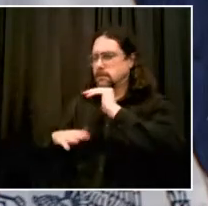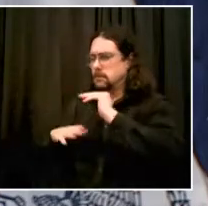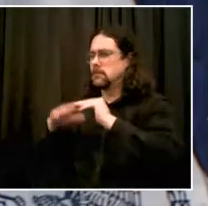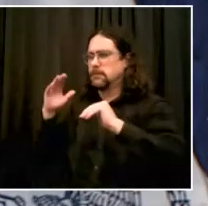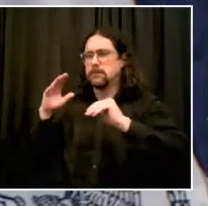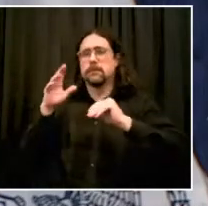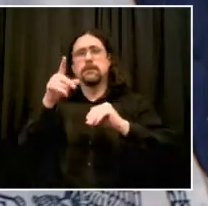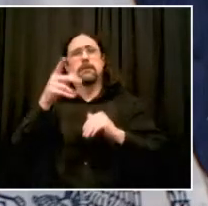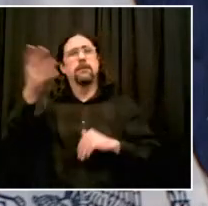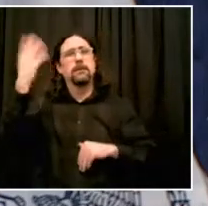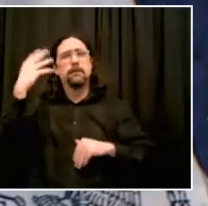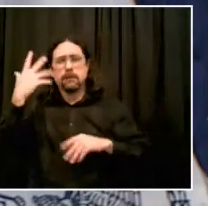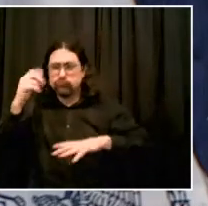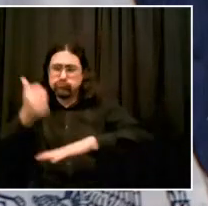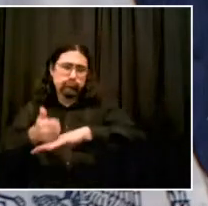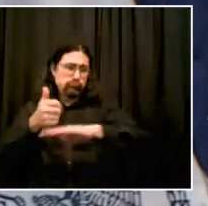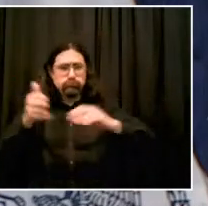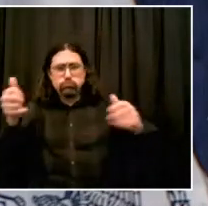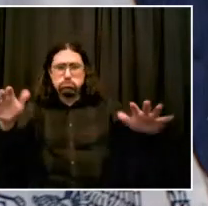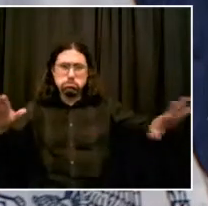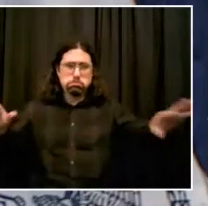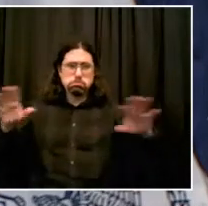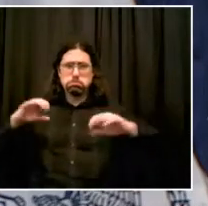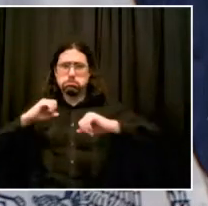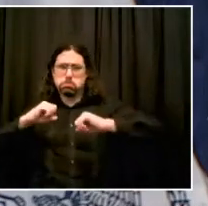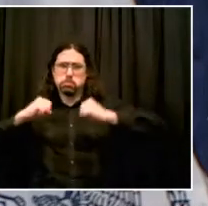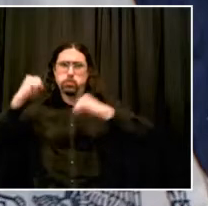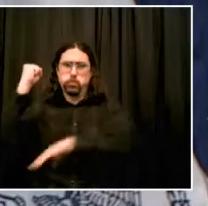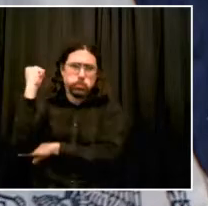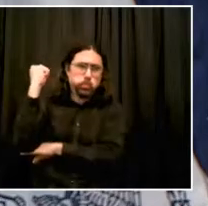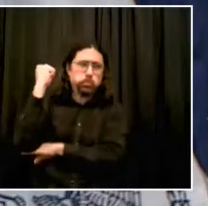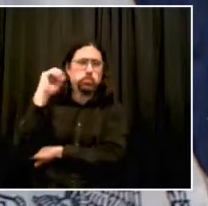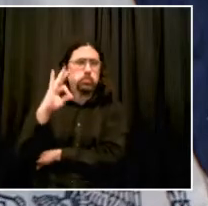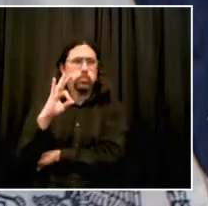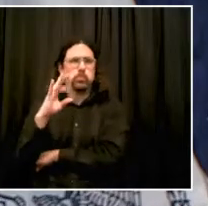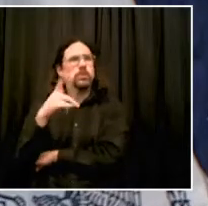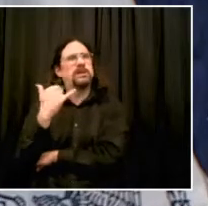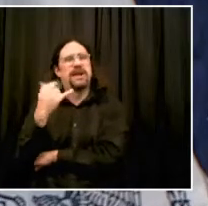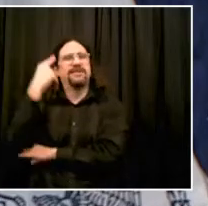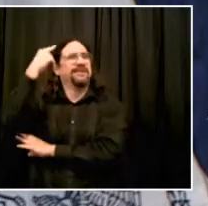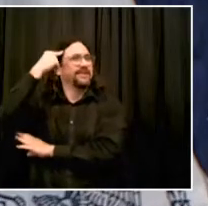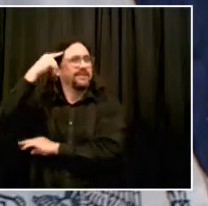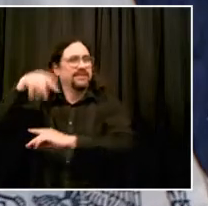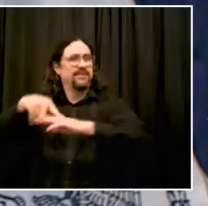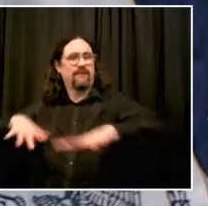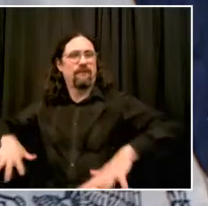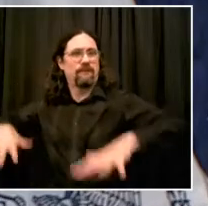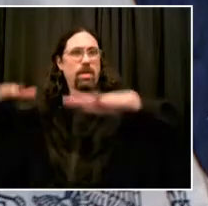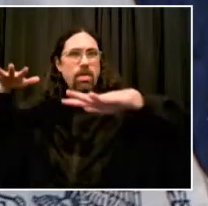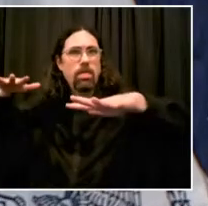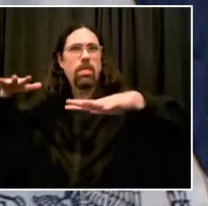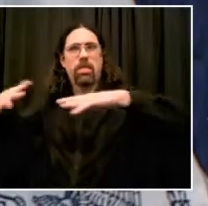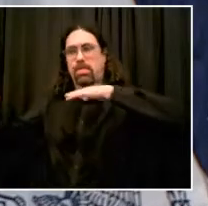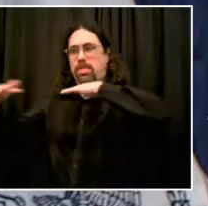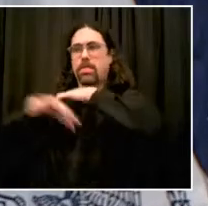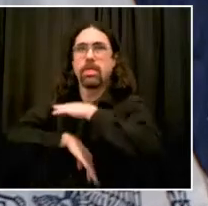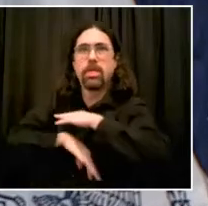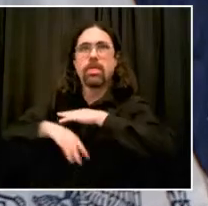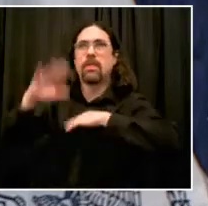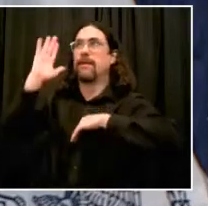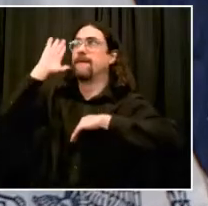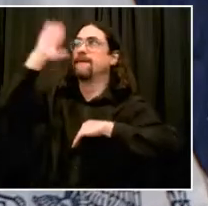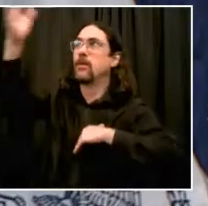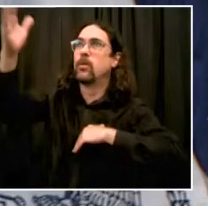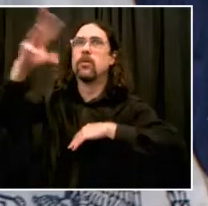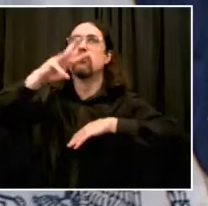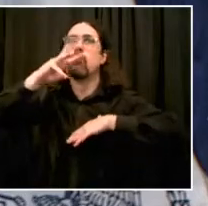line, what's this city going to look like in light of global warming? I would say I feel good about the short term. We have a lot